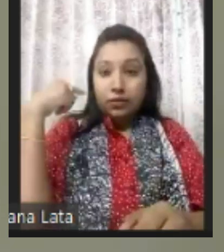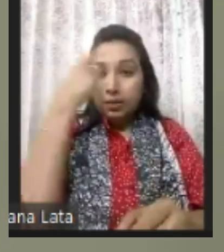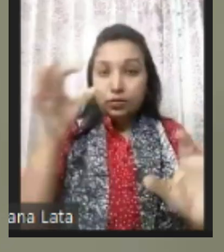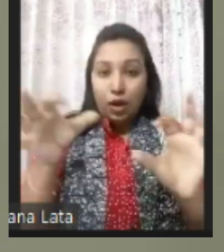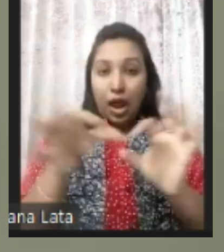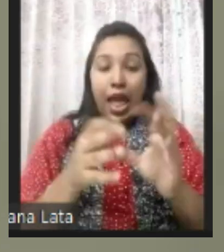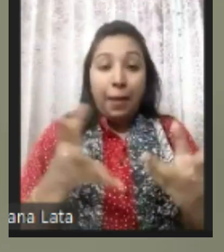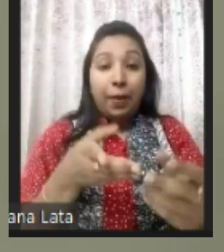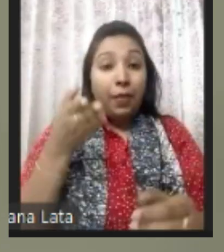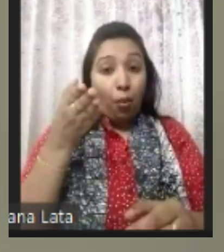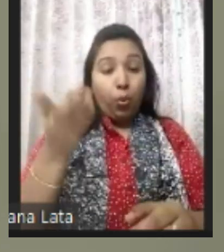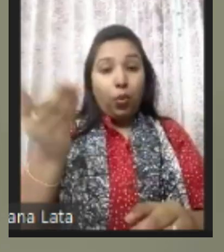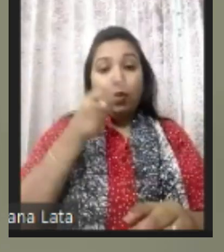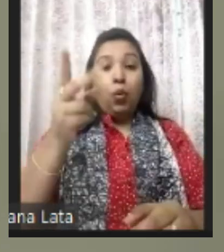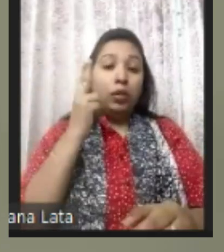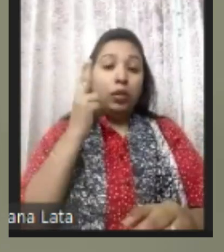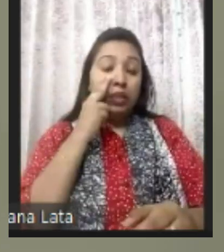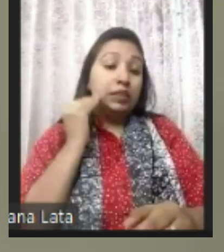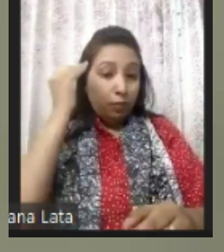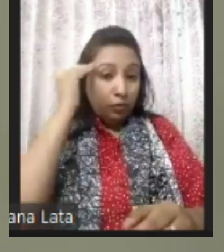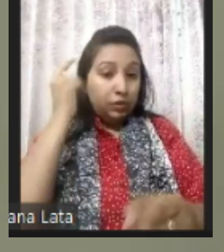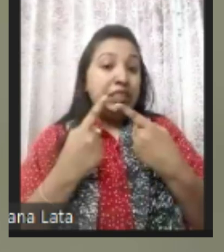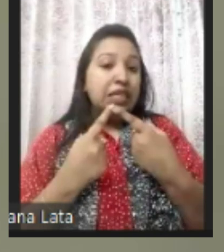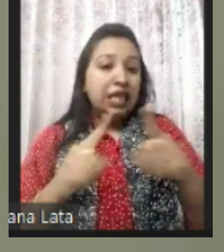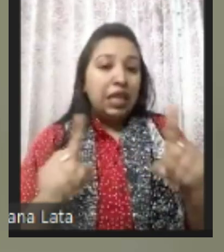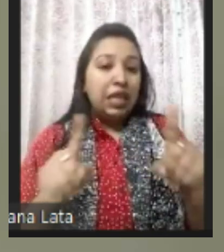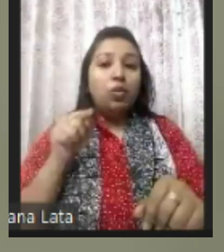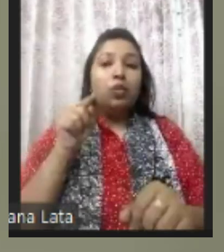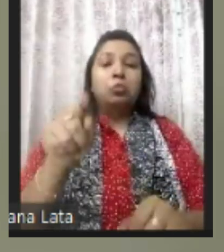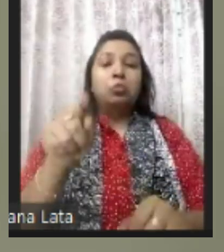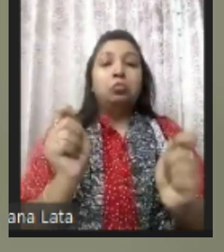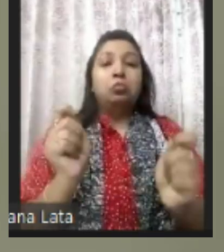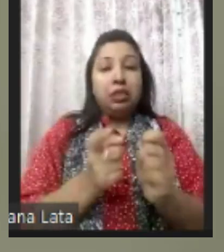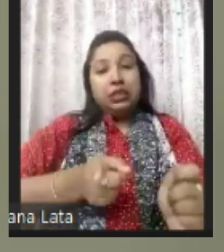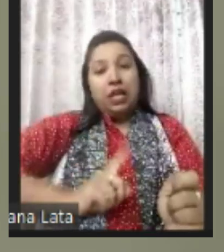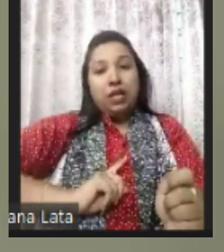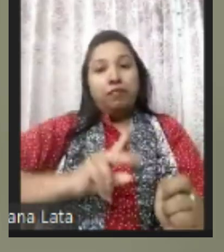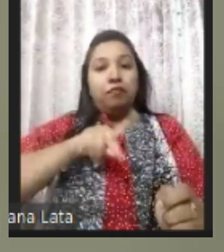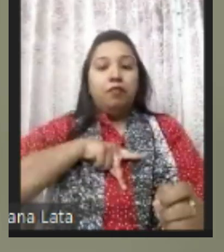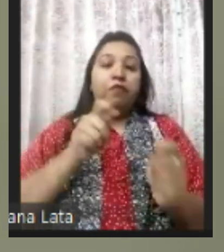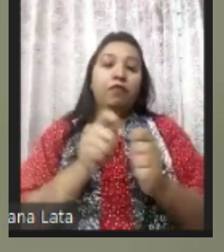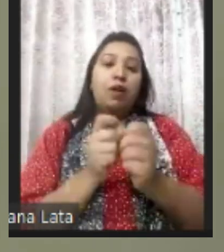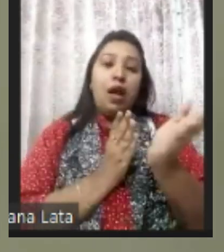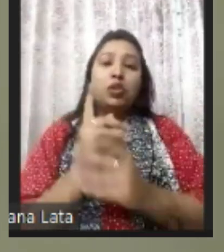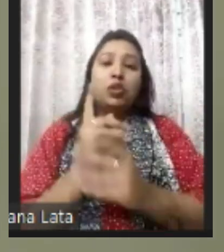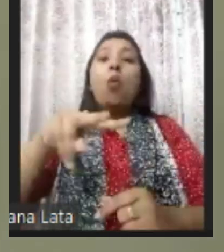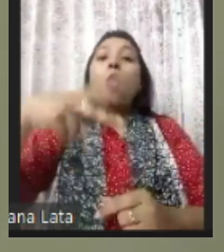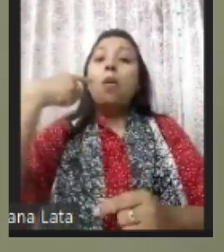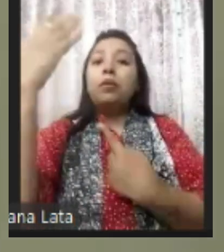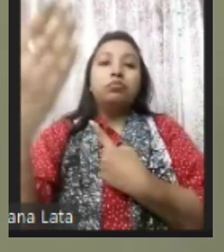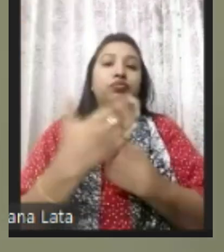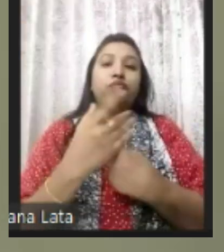visually impaired, but refuses to let this be a restriction in his life and his achievements. As we will know that he